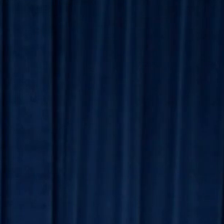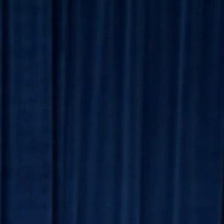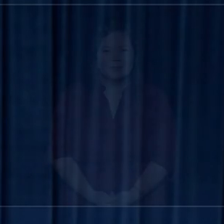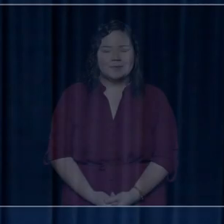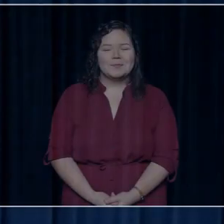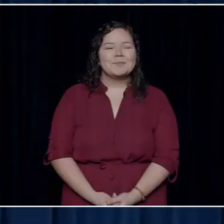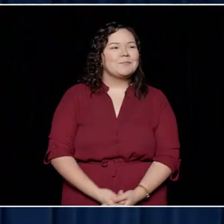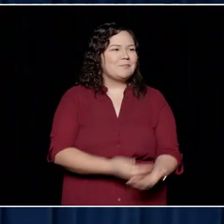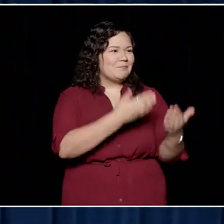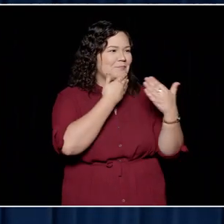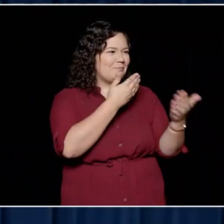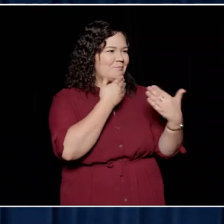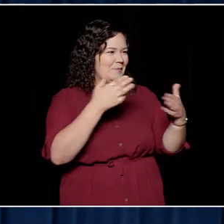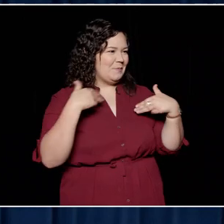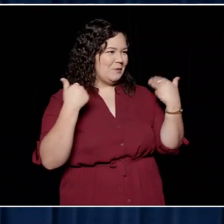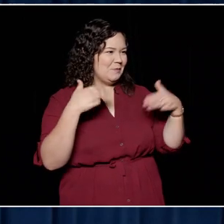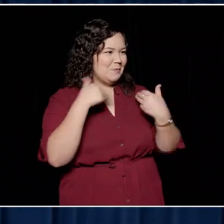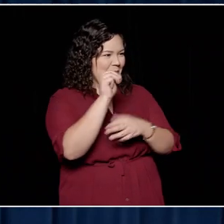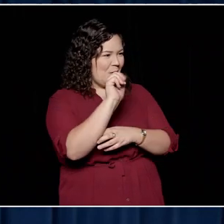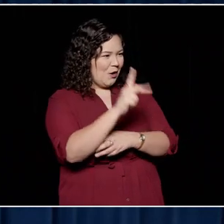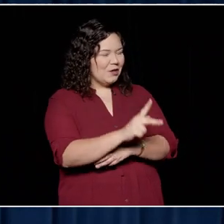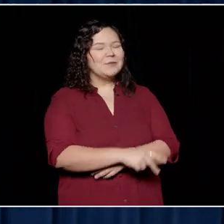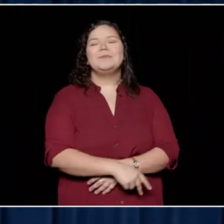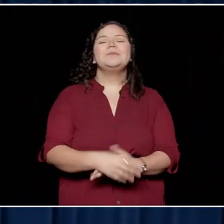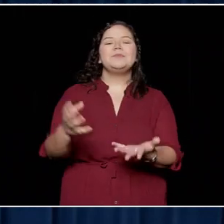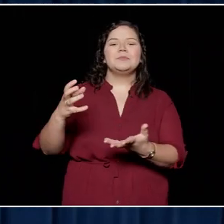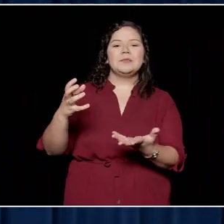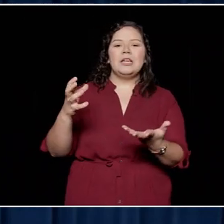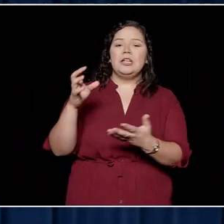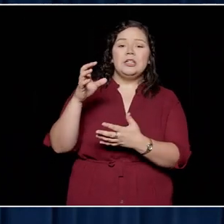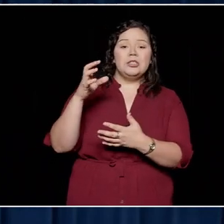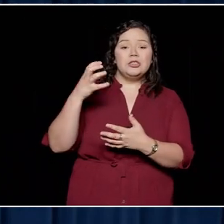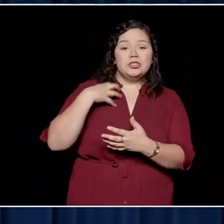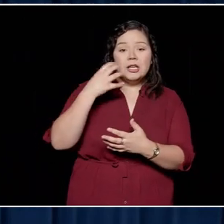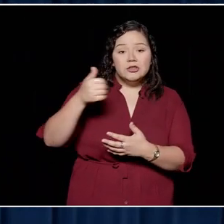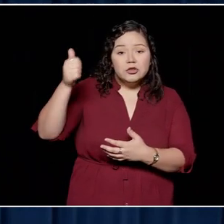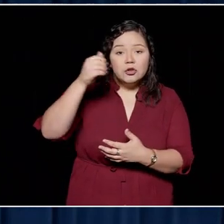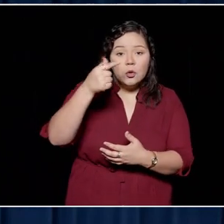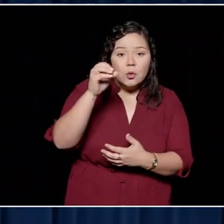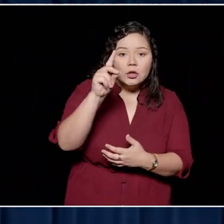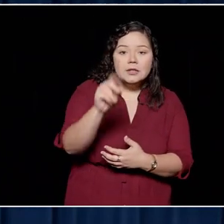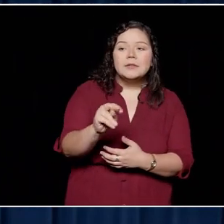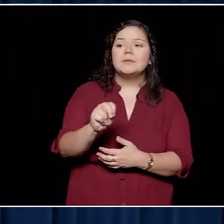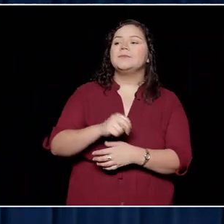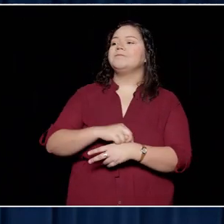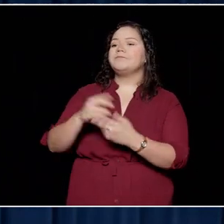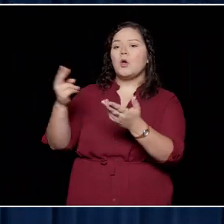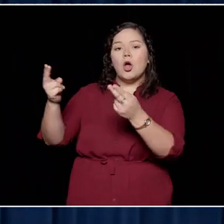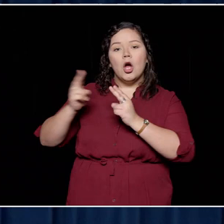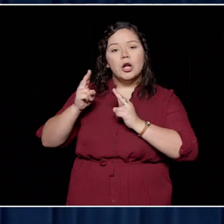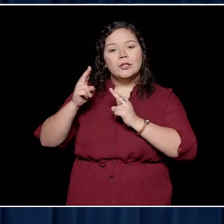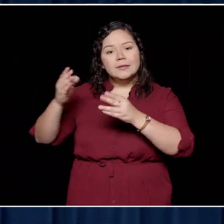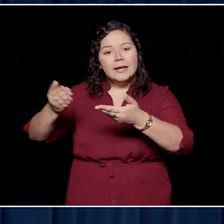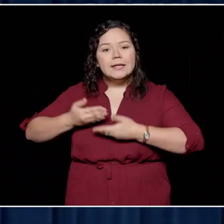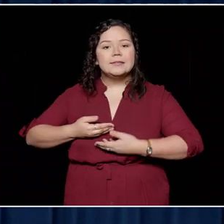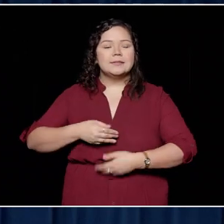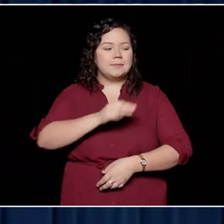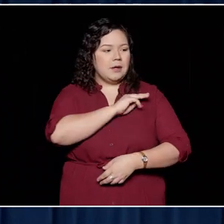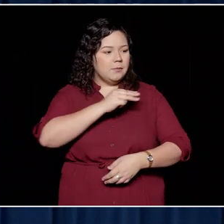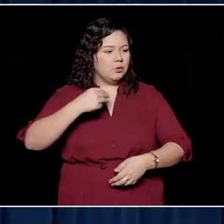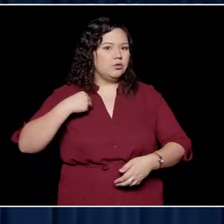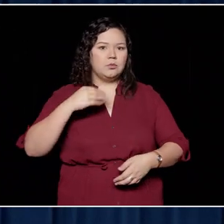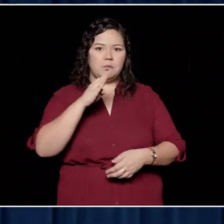Thank you, Minister Mark, Chancellor Gordon, honored guests, members of the Board of Governors, the